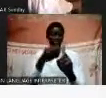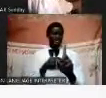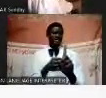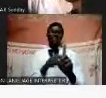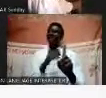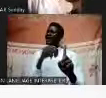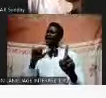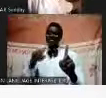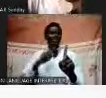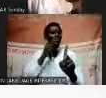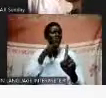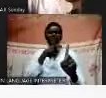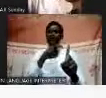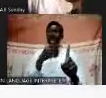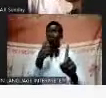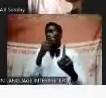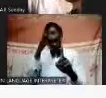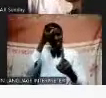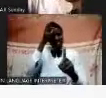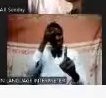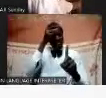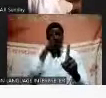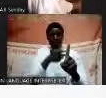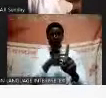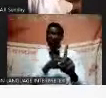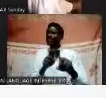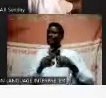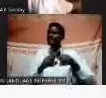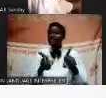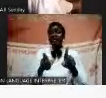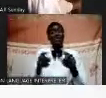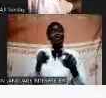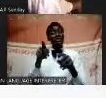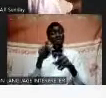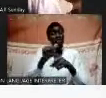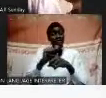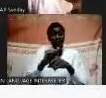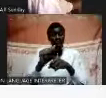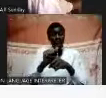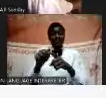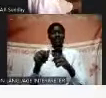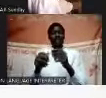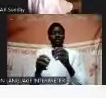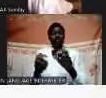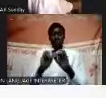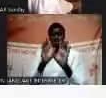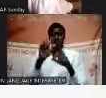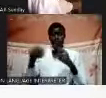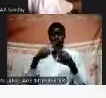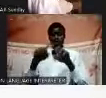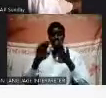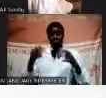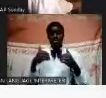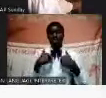showing the child an elephant. So obviously when children have learning difficulties, there's a